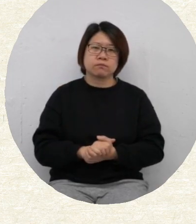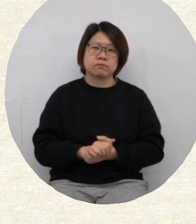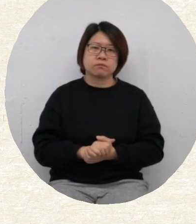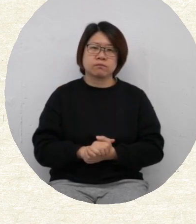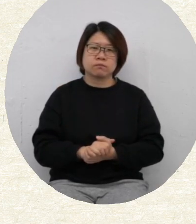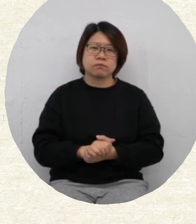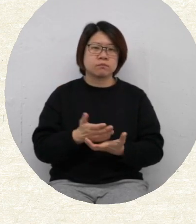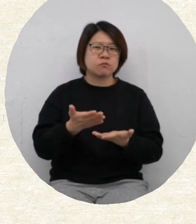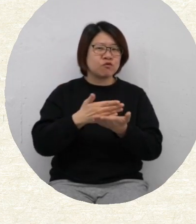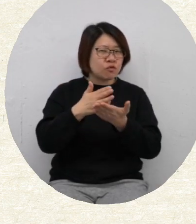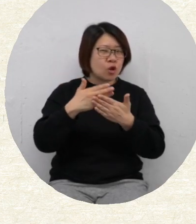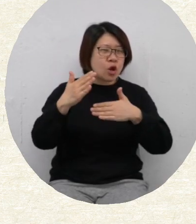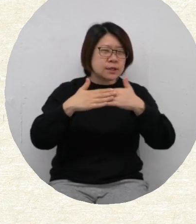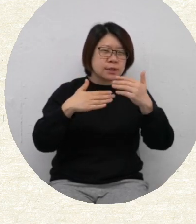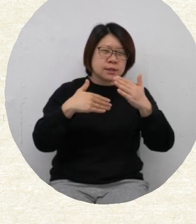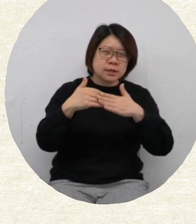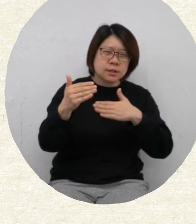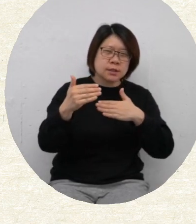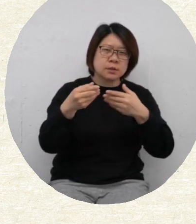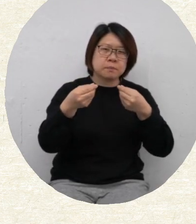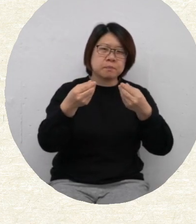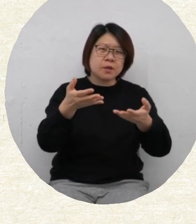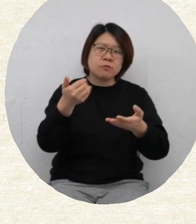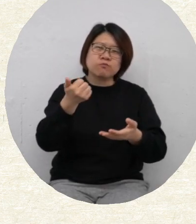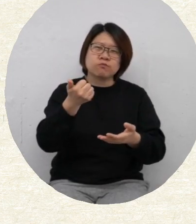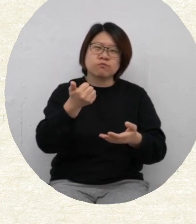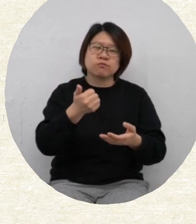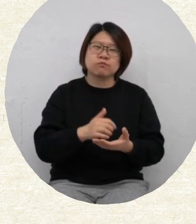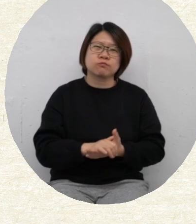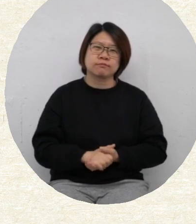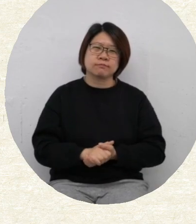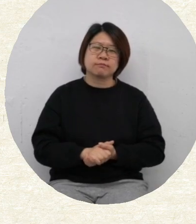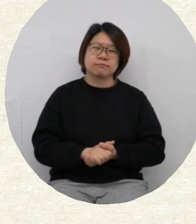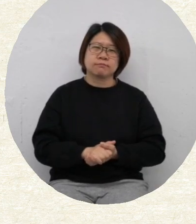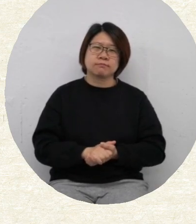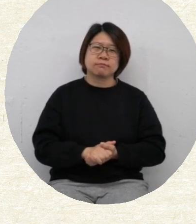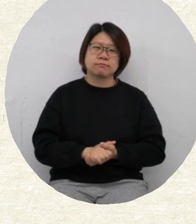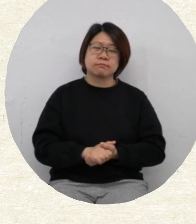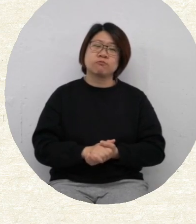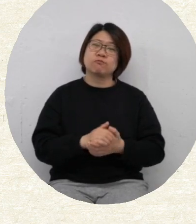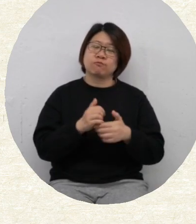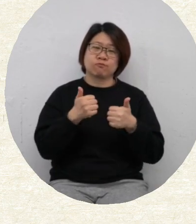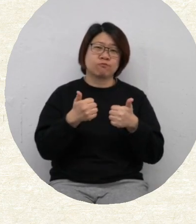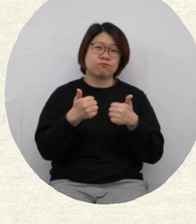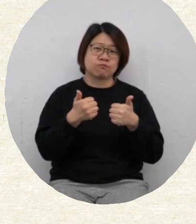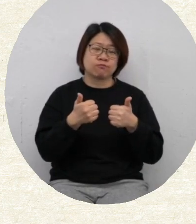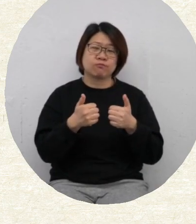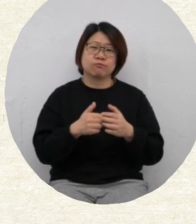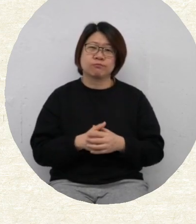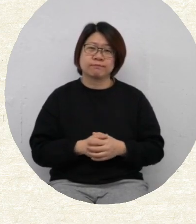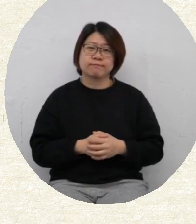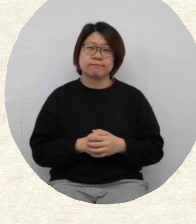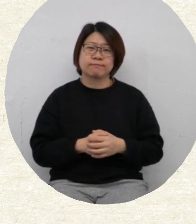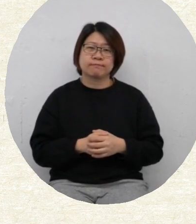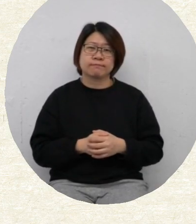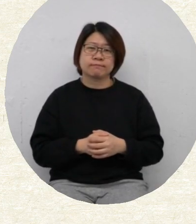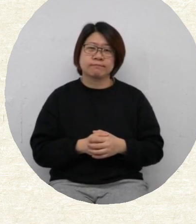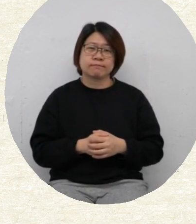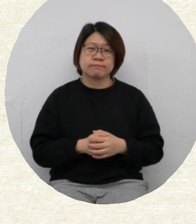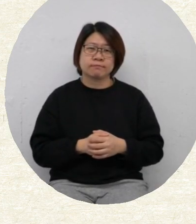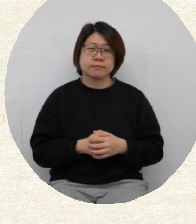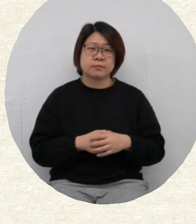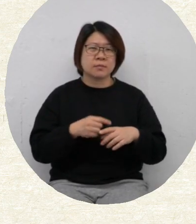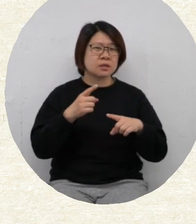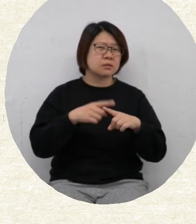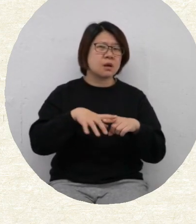Kong, we can take you to some of those Chinese ink paintings, and then you can definitely share